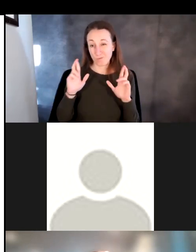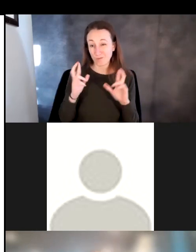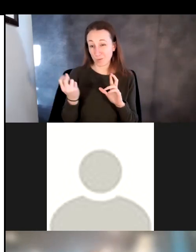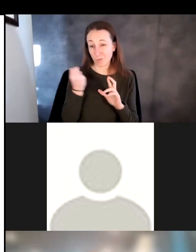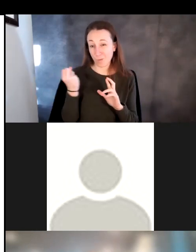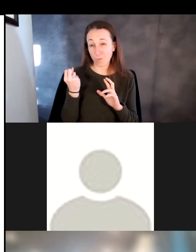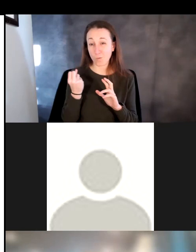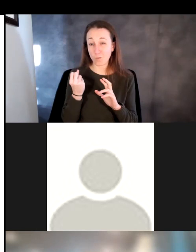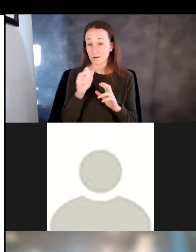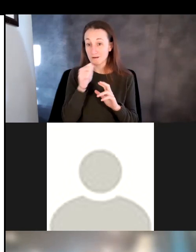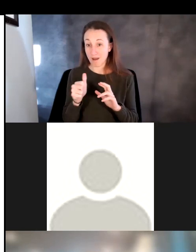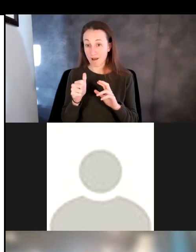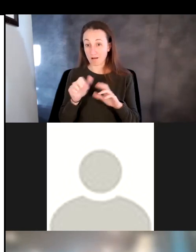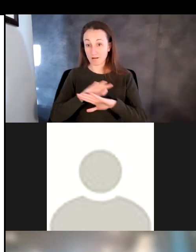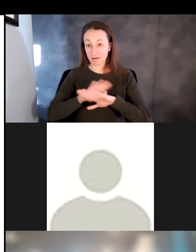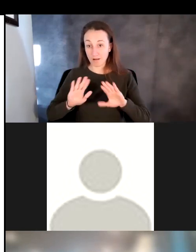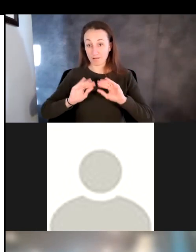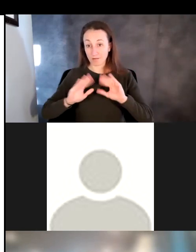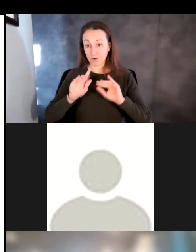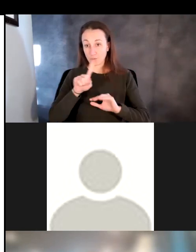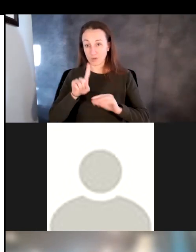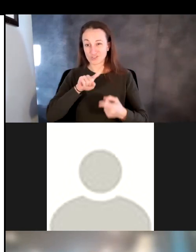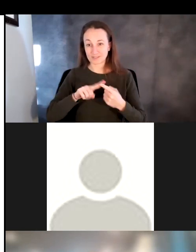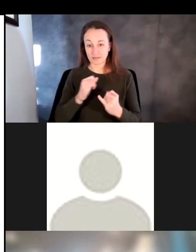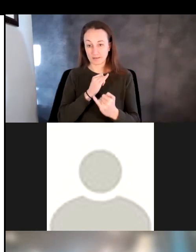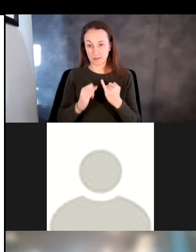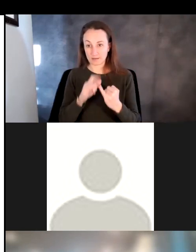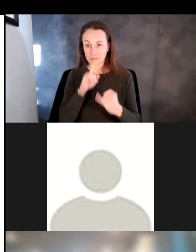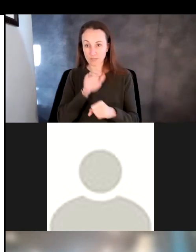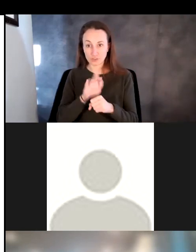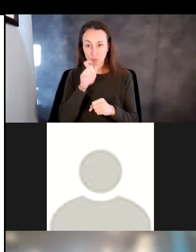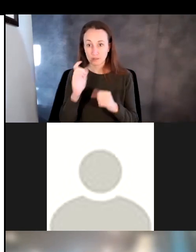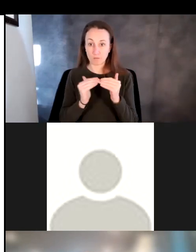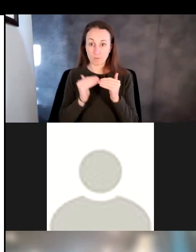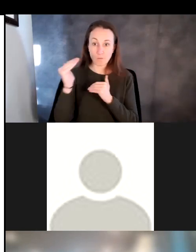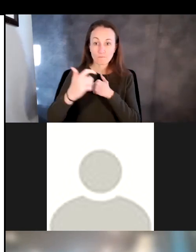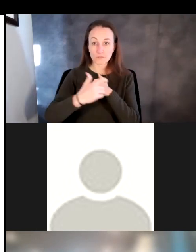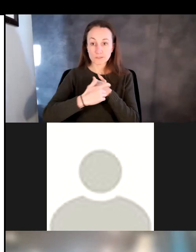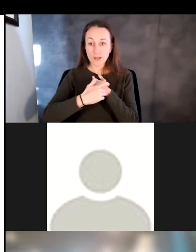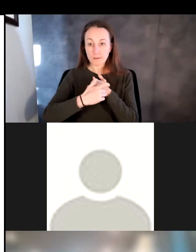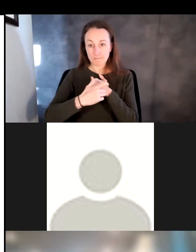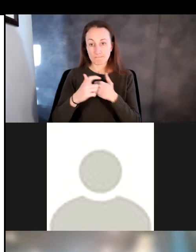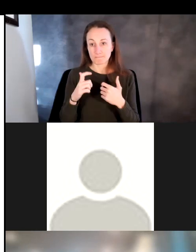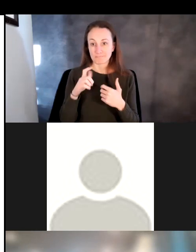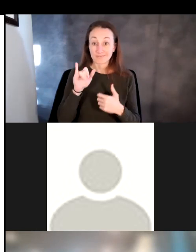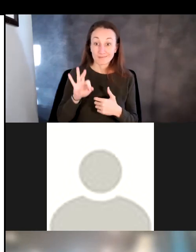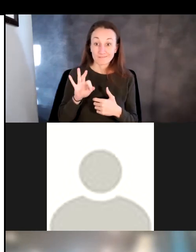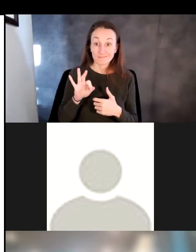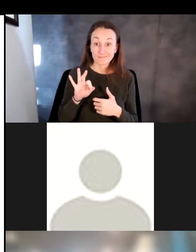non-clarifying questions till the end, just to make sure we don't run way over time if, say, there are more questions on the first part than the